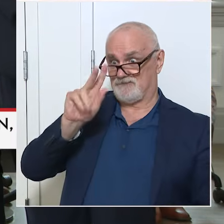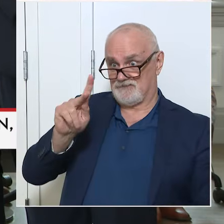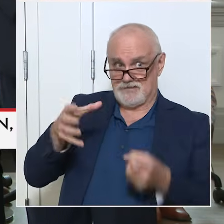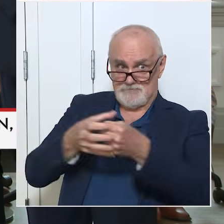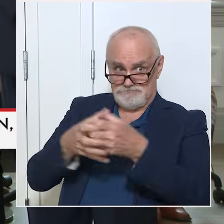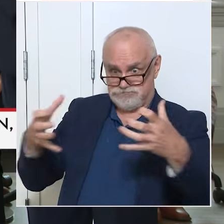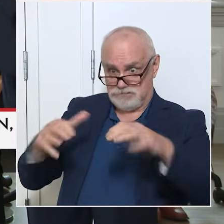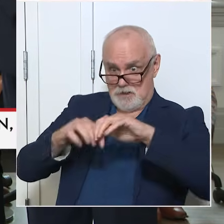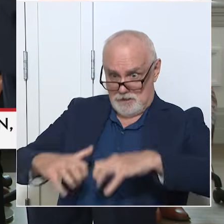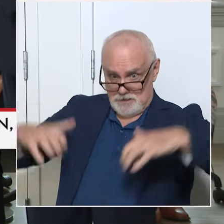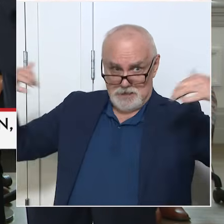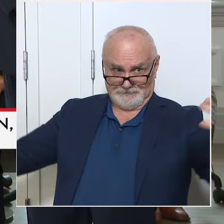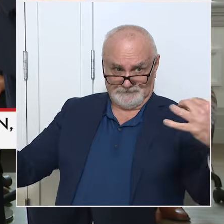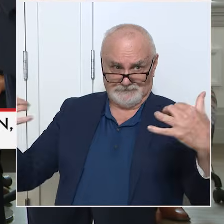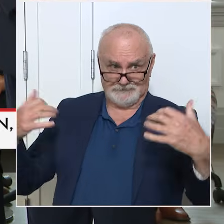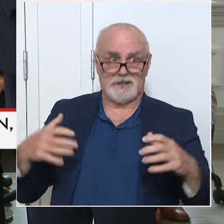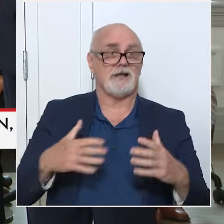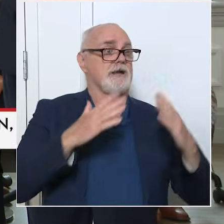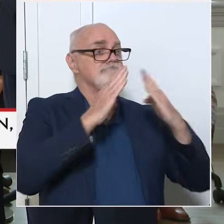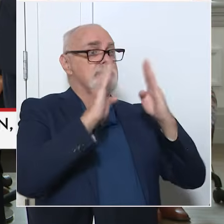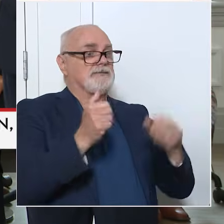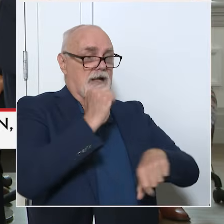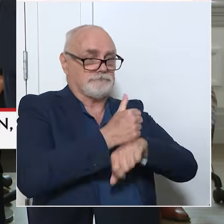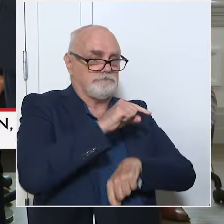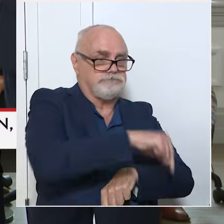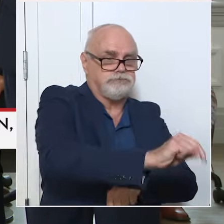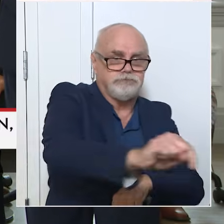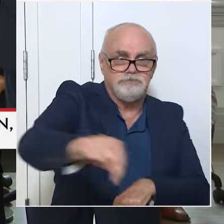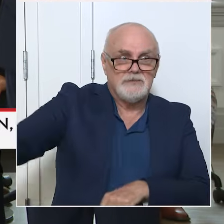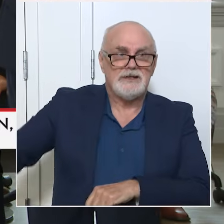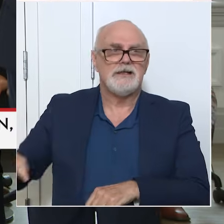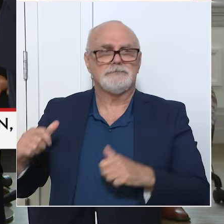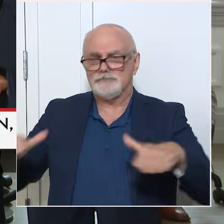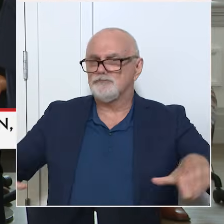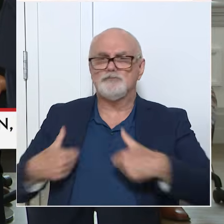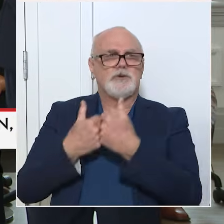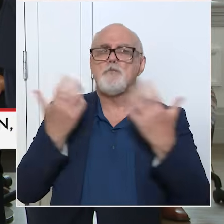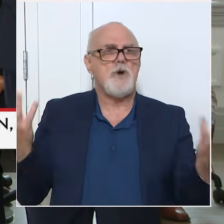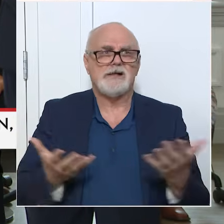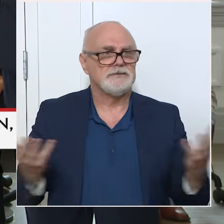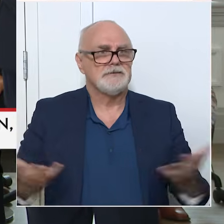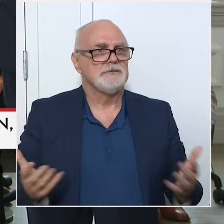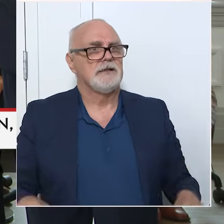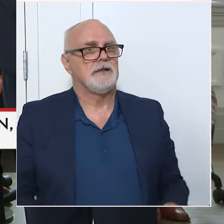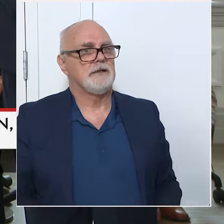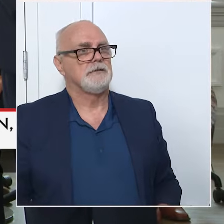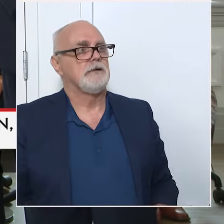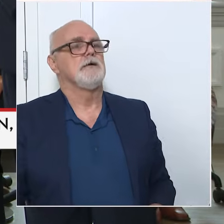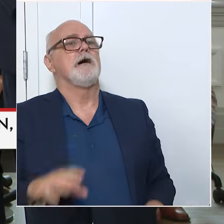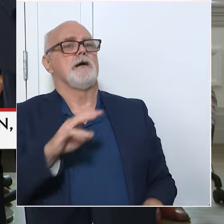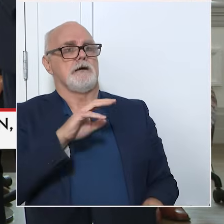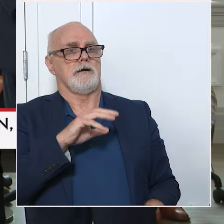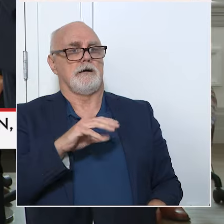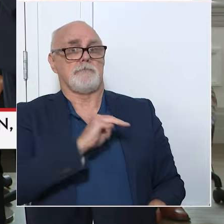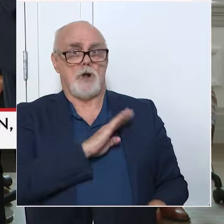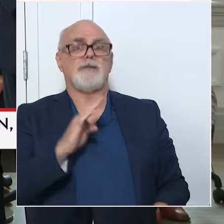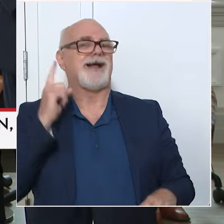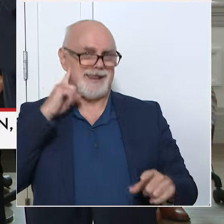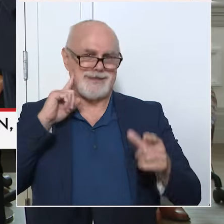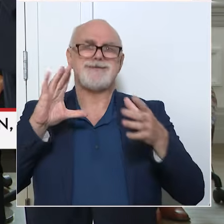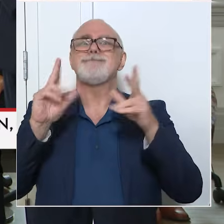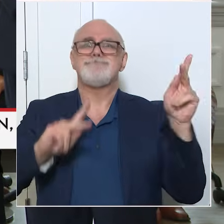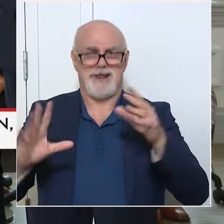that development built. I've seen the reporting that says it's a delay, and let me clear that